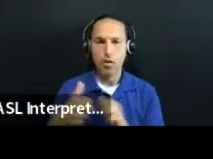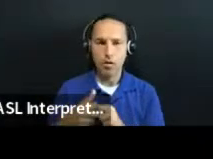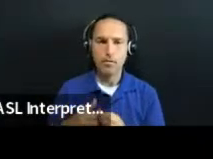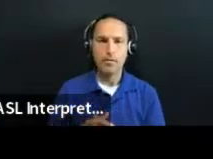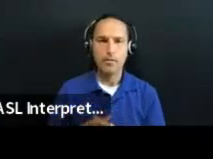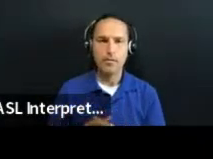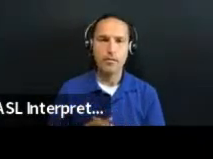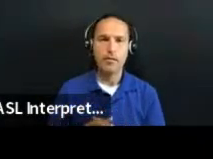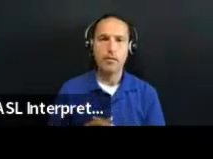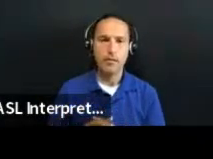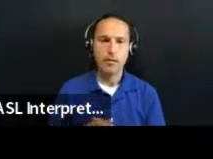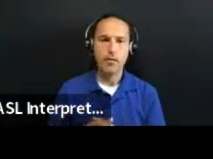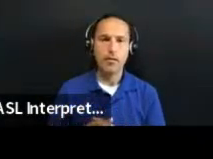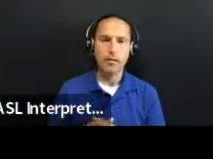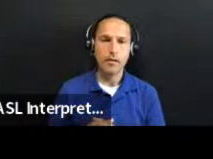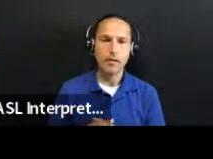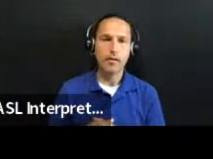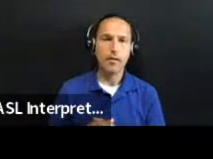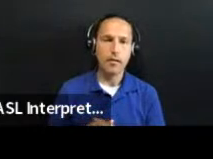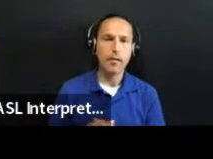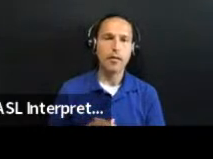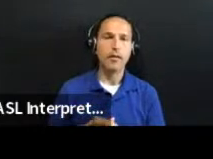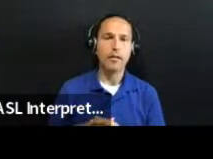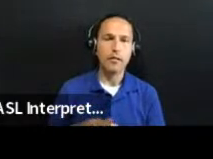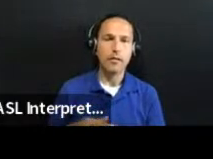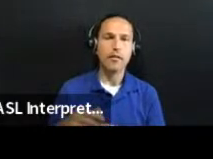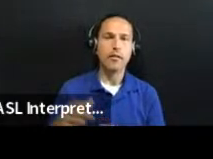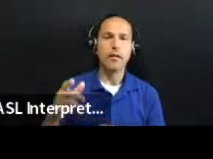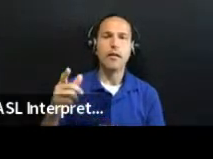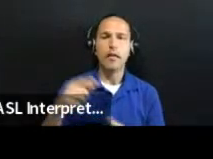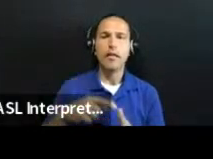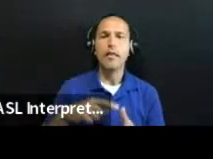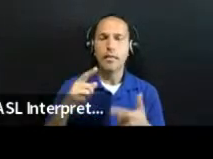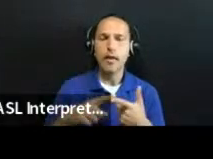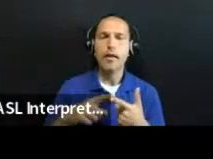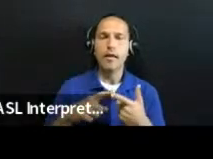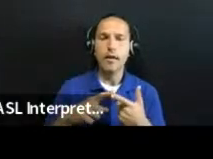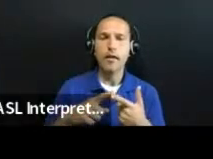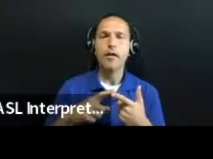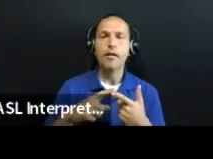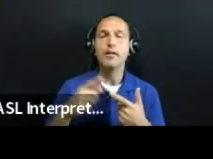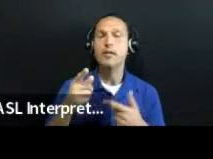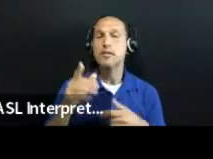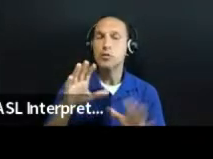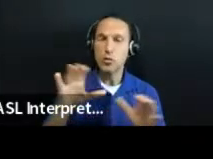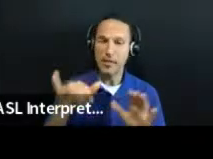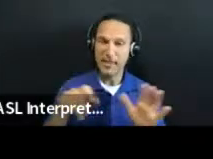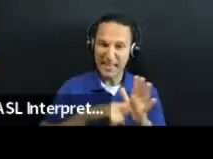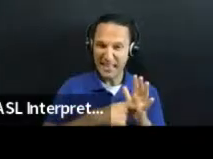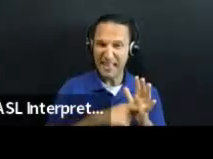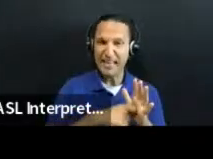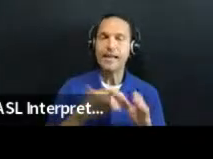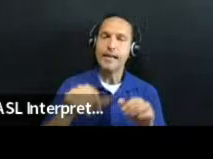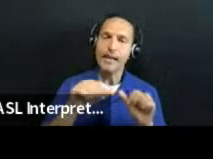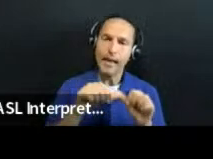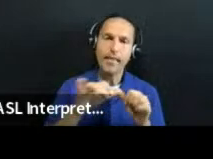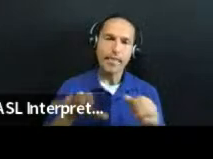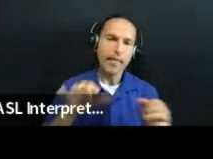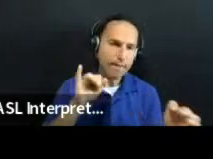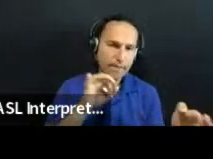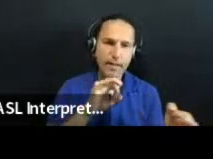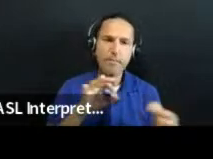to combine the two and do it up front is key, and iterating, constant